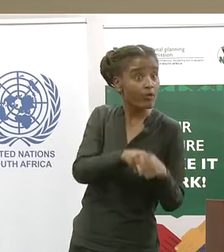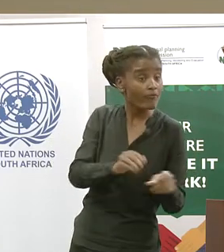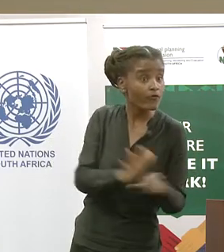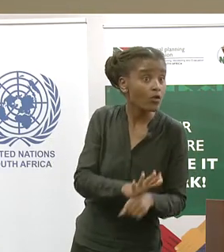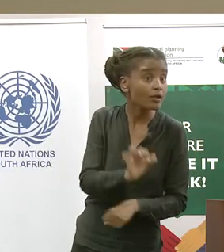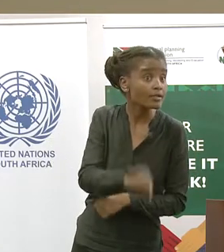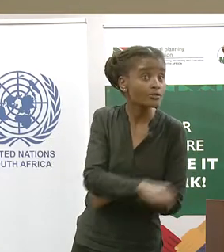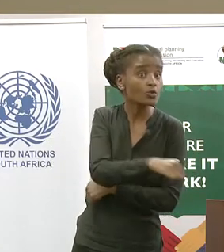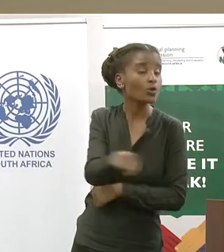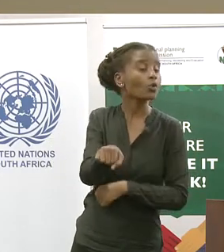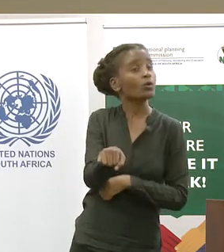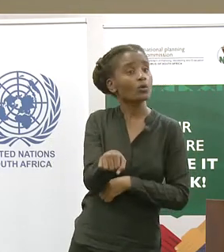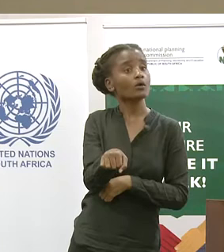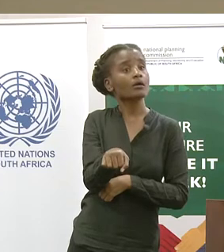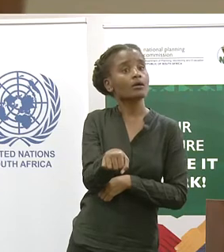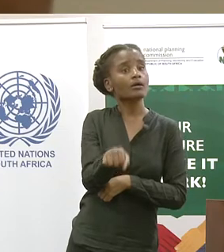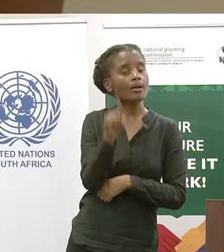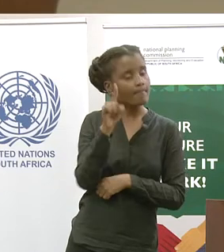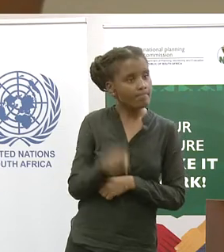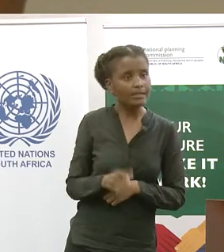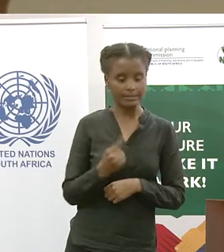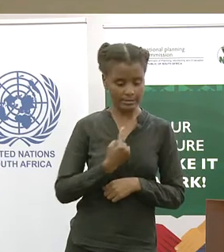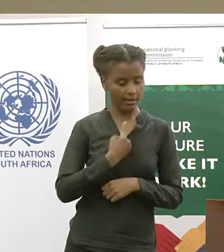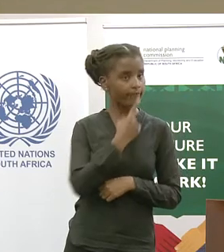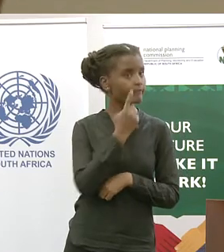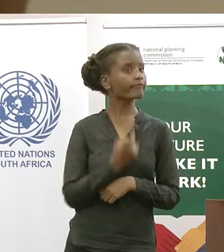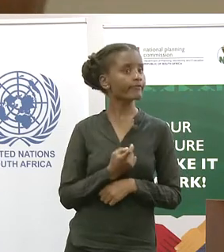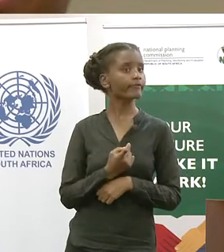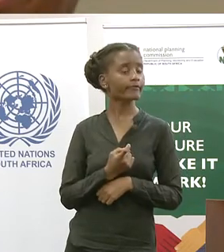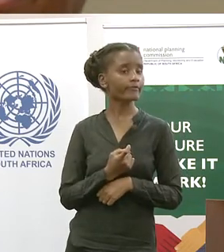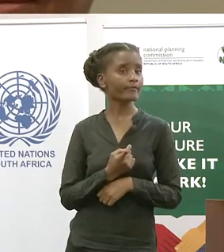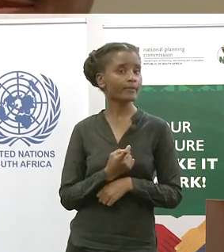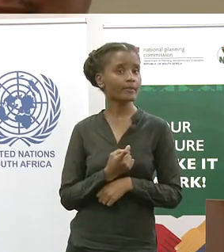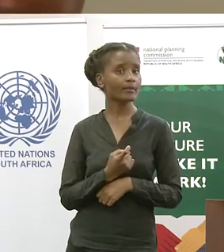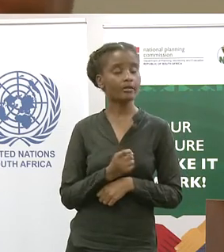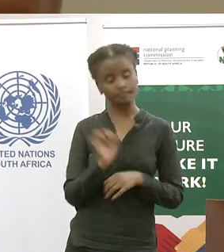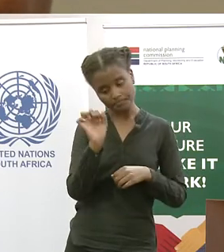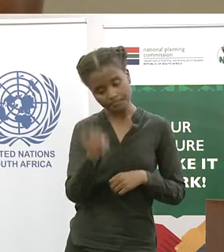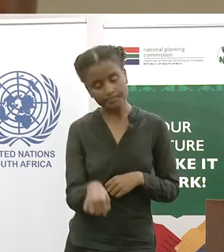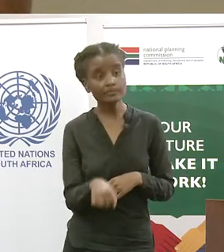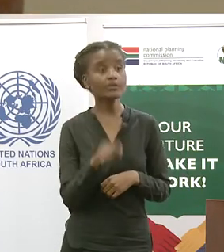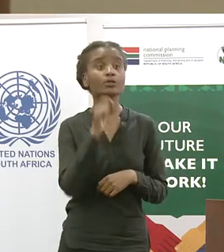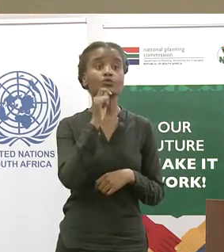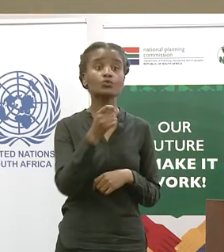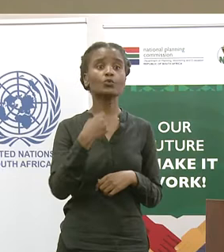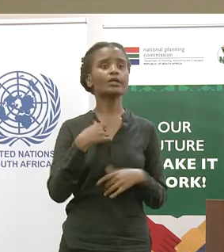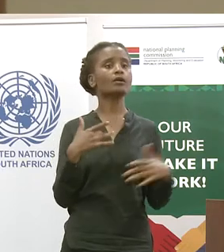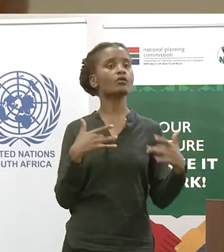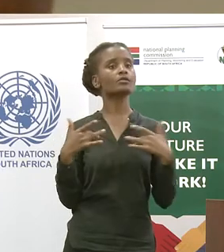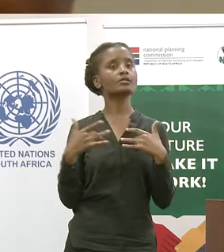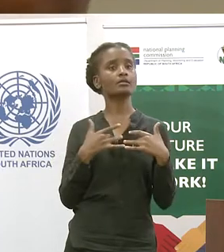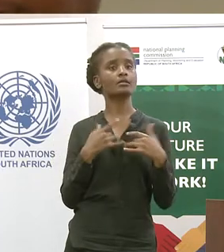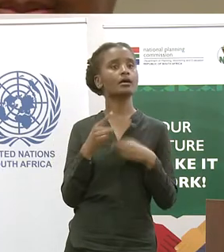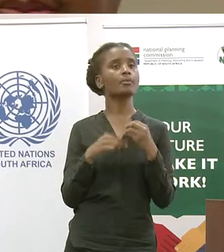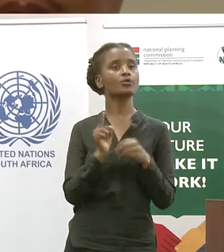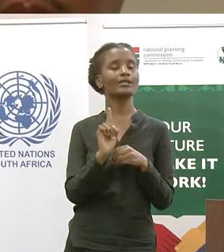So we need to be able to ask that question. We note indeed we are concerned about the bedlocks